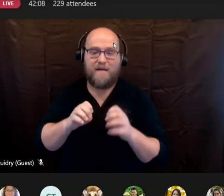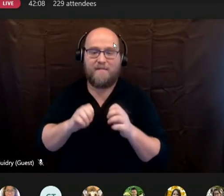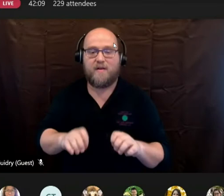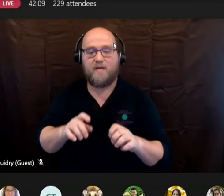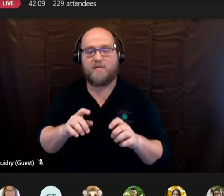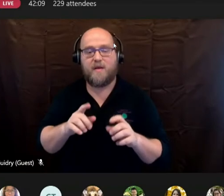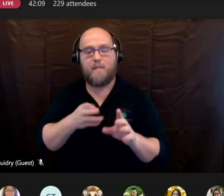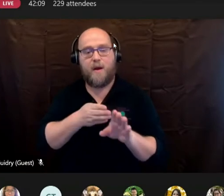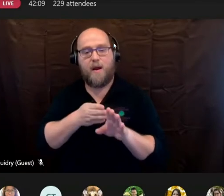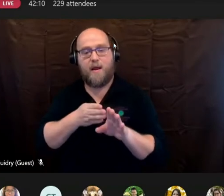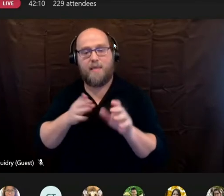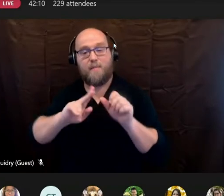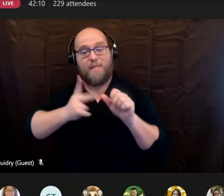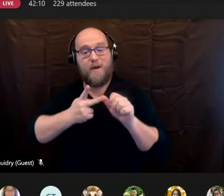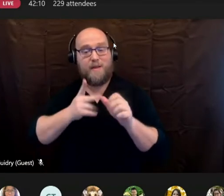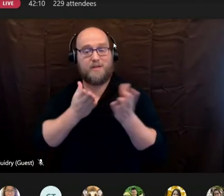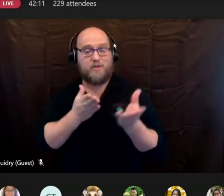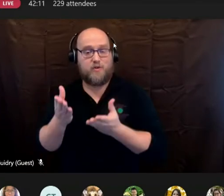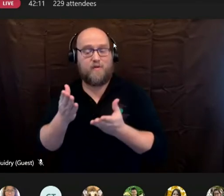their families.